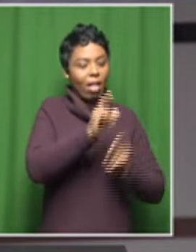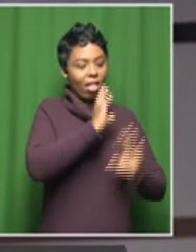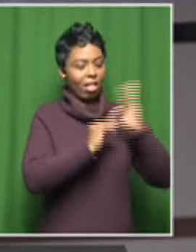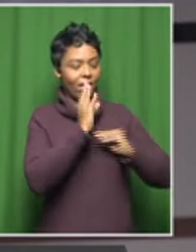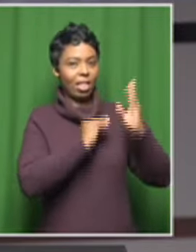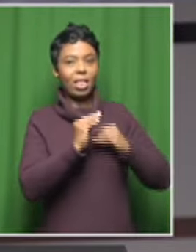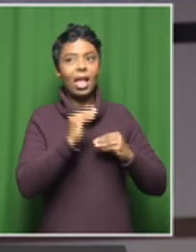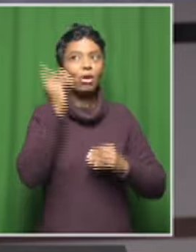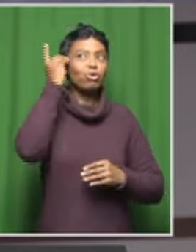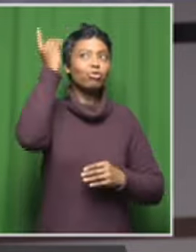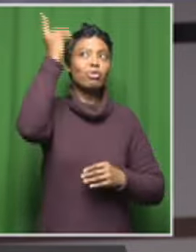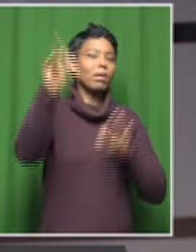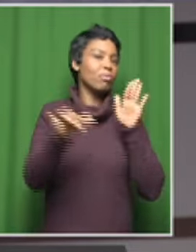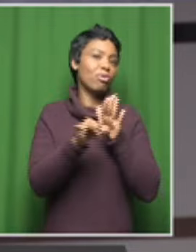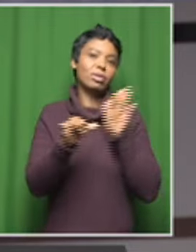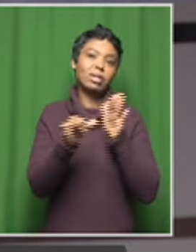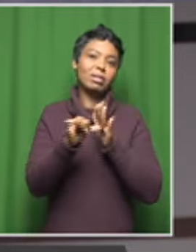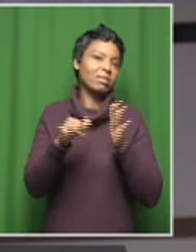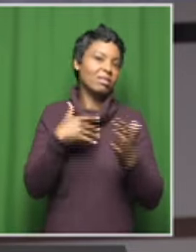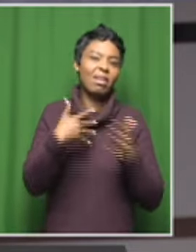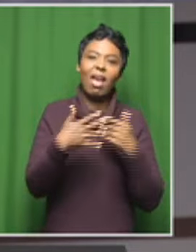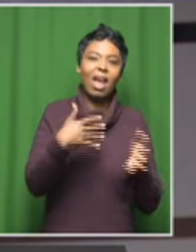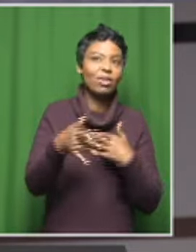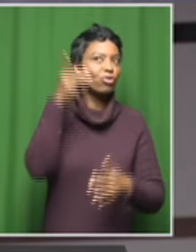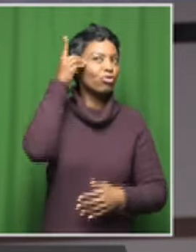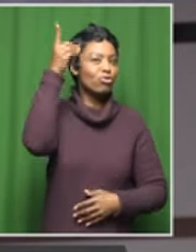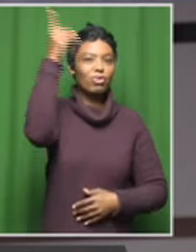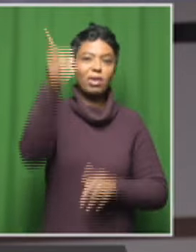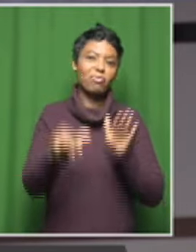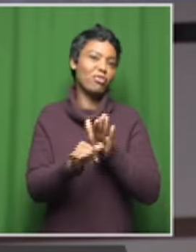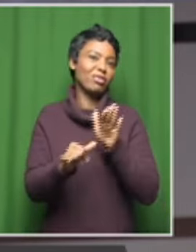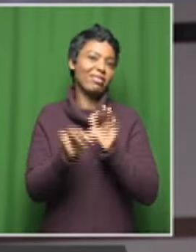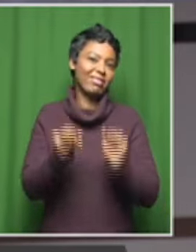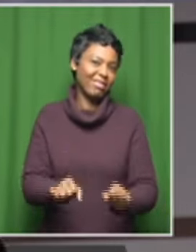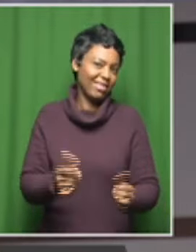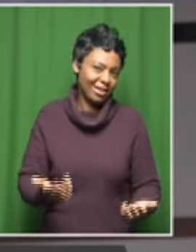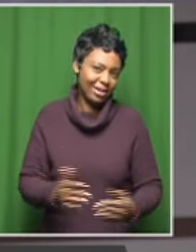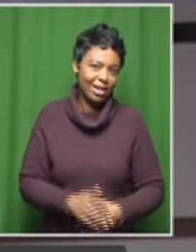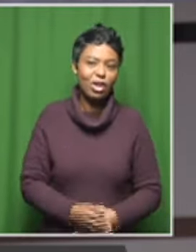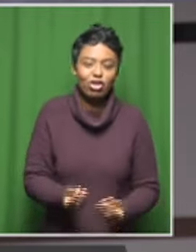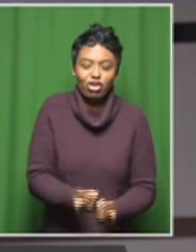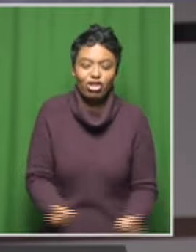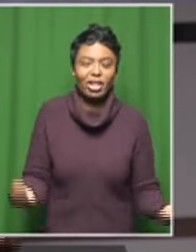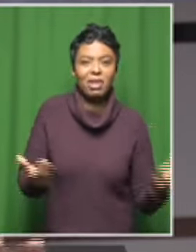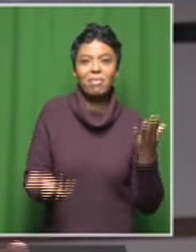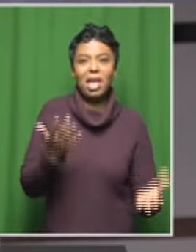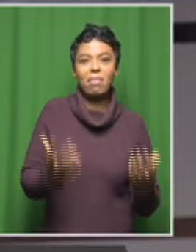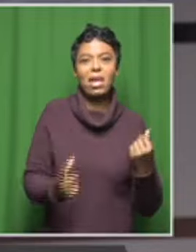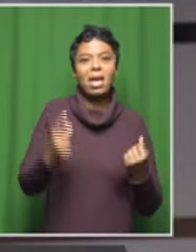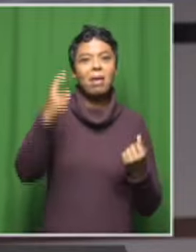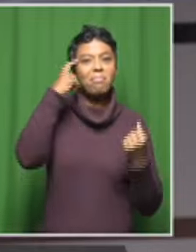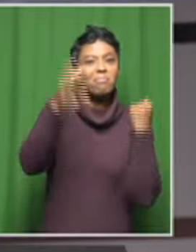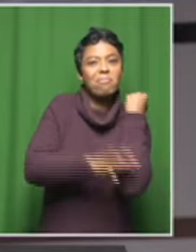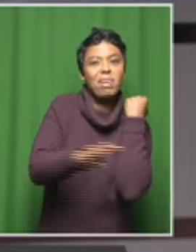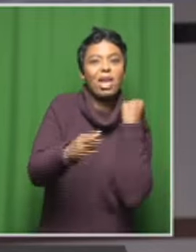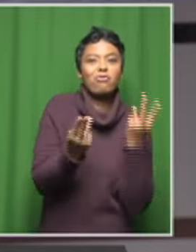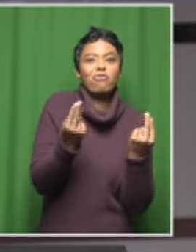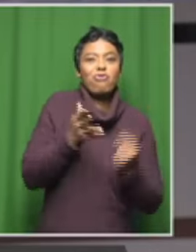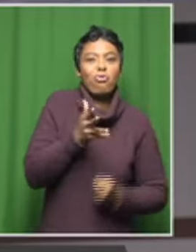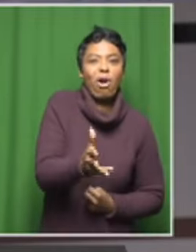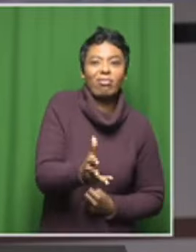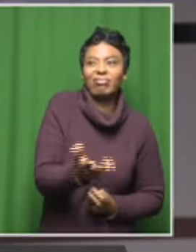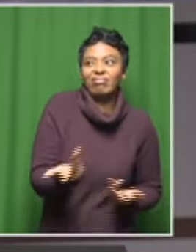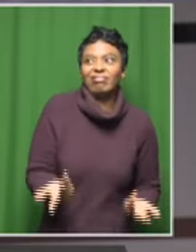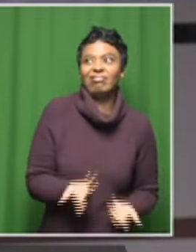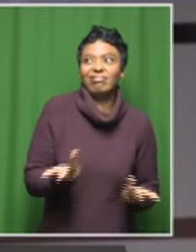dream matters and every dream is important. So you've got children who want a new bed or a new bedroom. You've got other